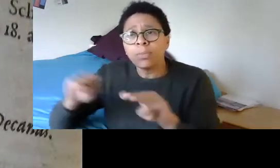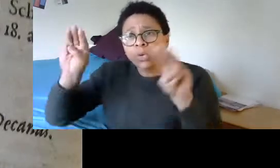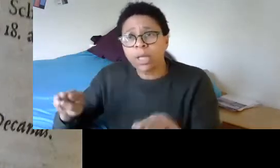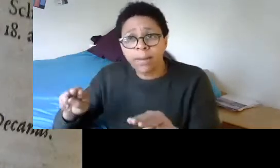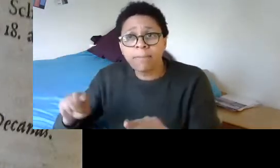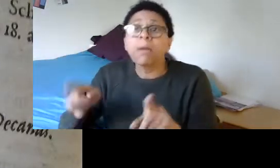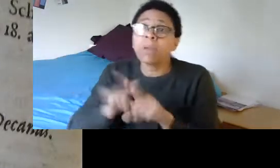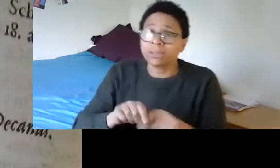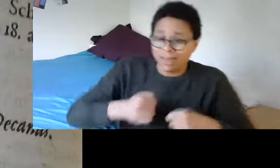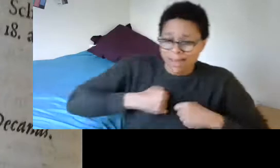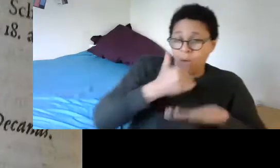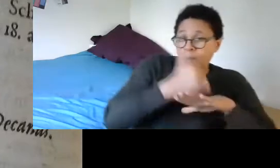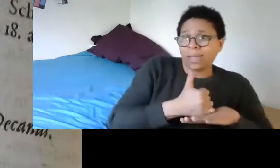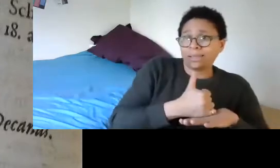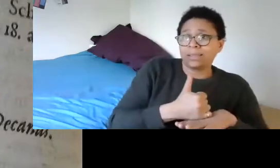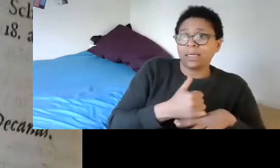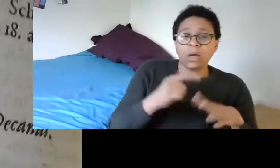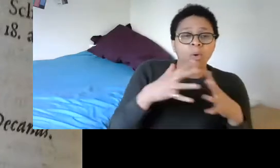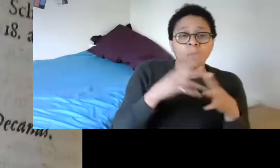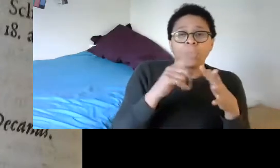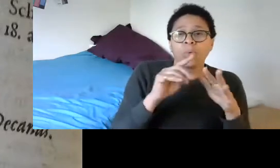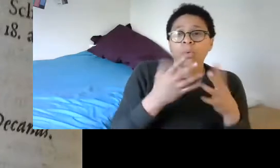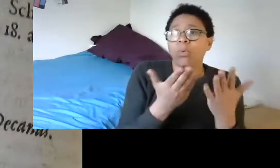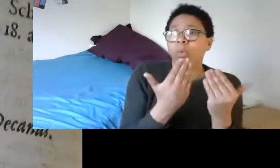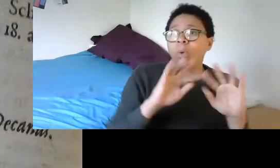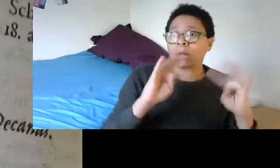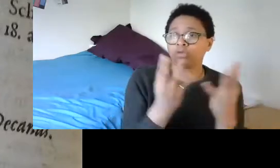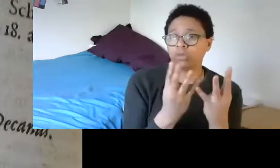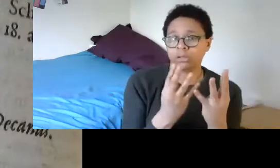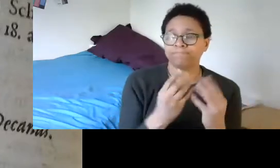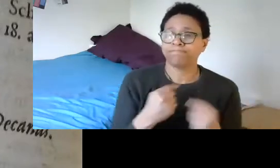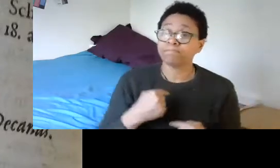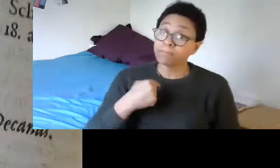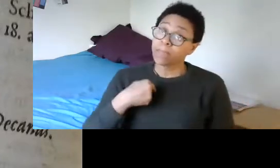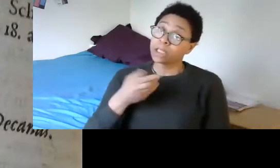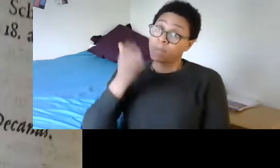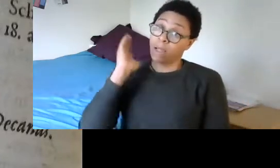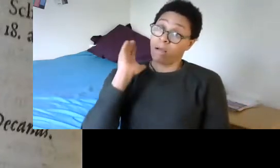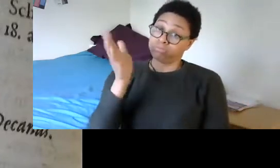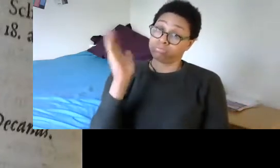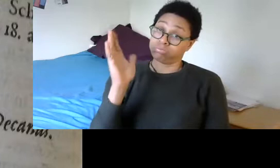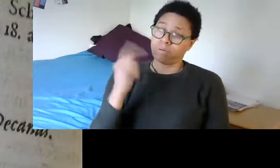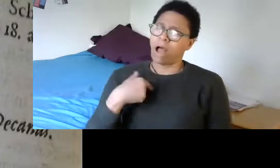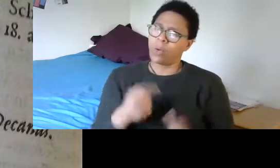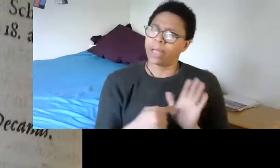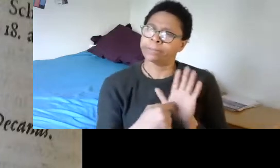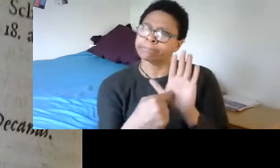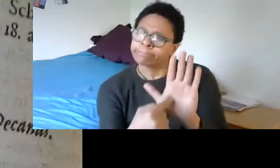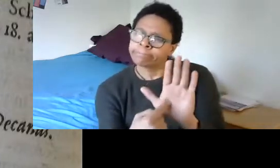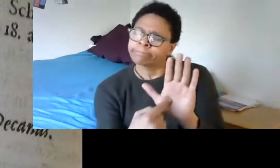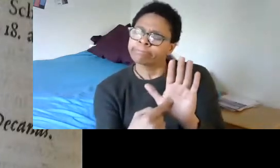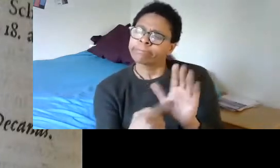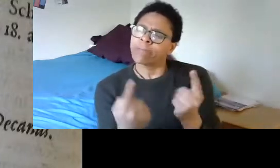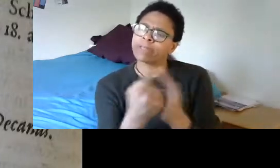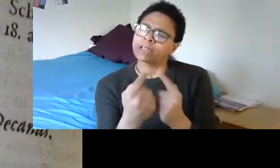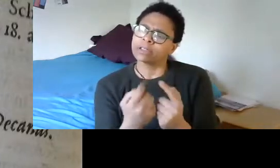are unable to see them. So in my talk today, I'll be sharing finds we've come across during the inventory to help us think beyond a rare